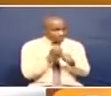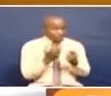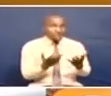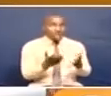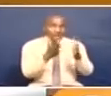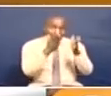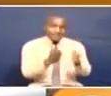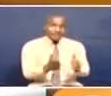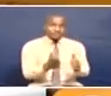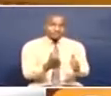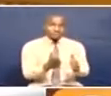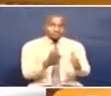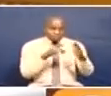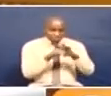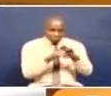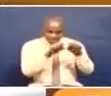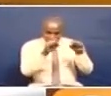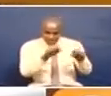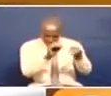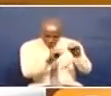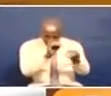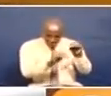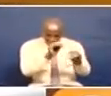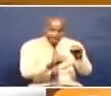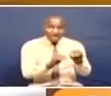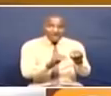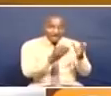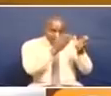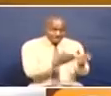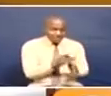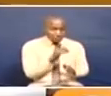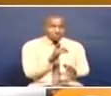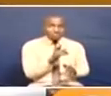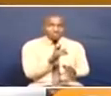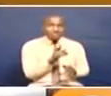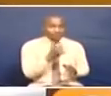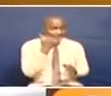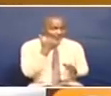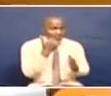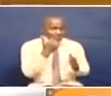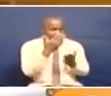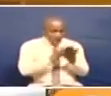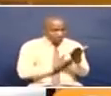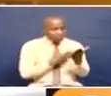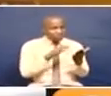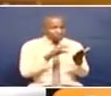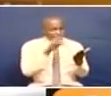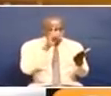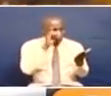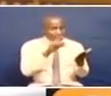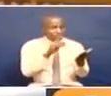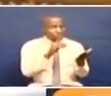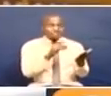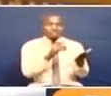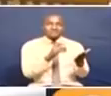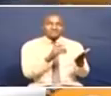Somebody allegedly went into our system and interfered with it. Somebody allegedly picked a form. Somebody went and did something wrong. Yeah.